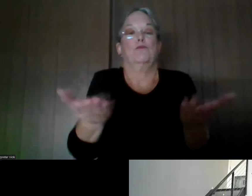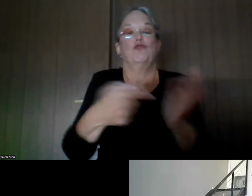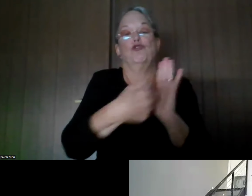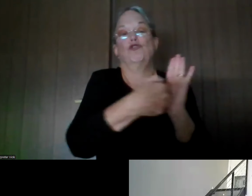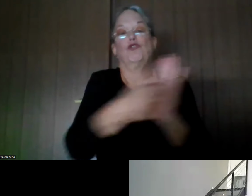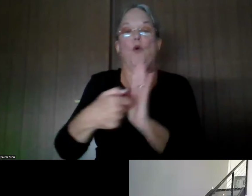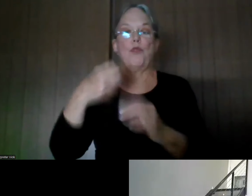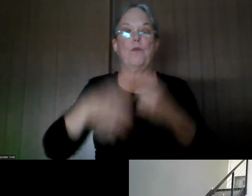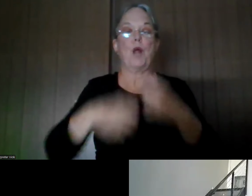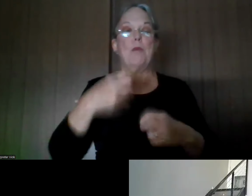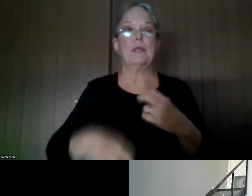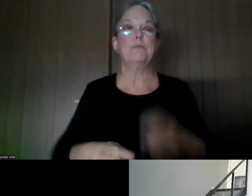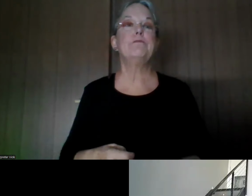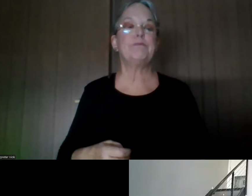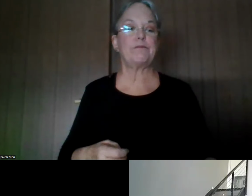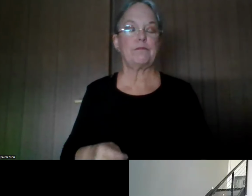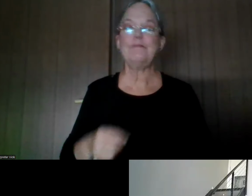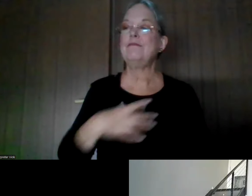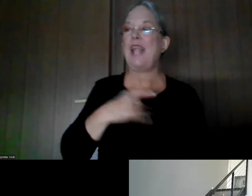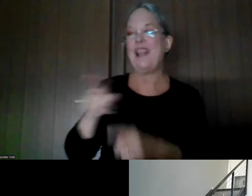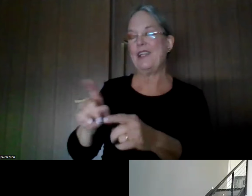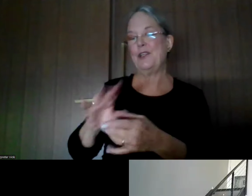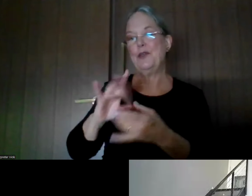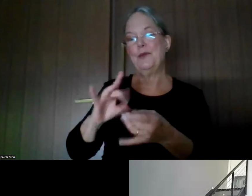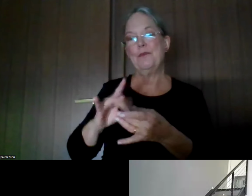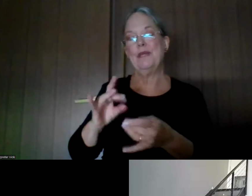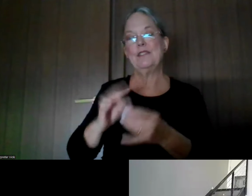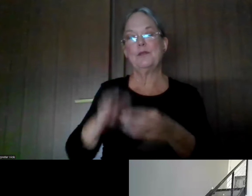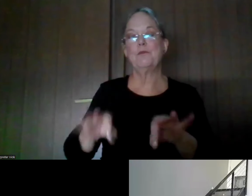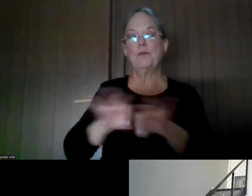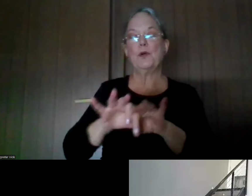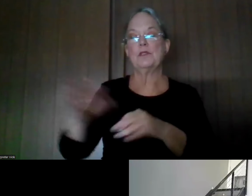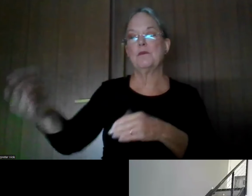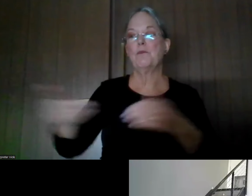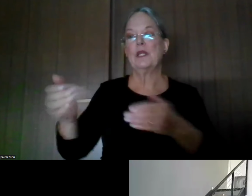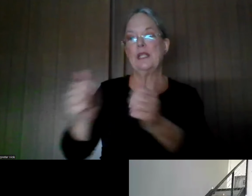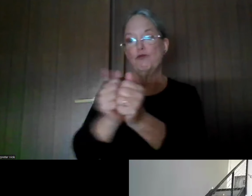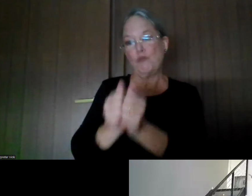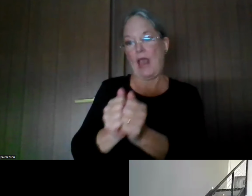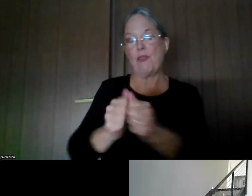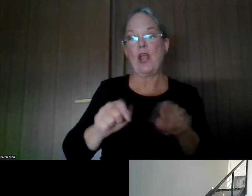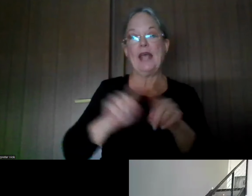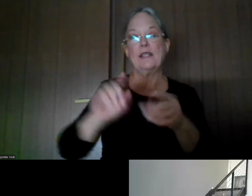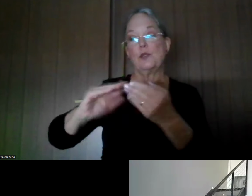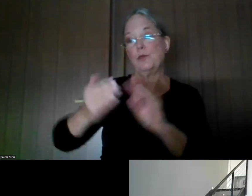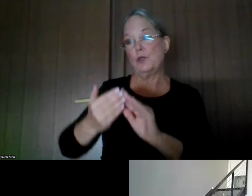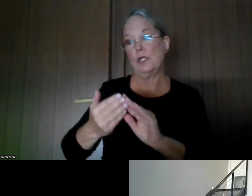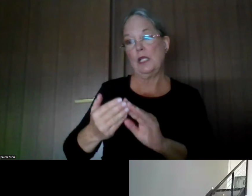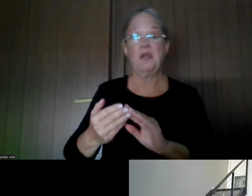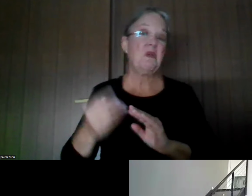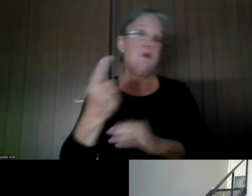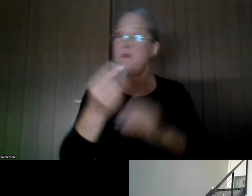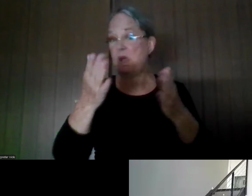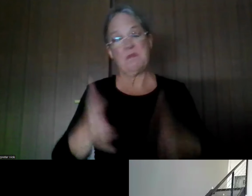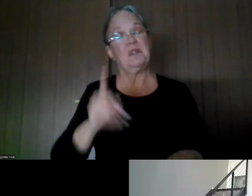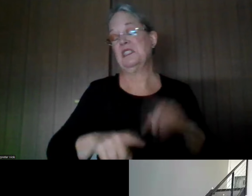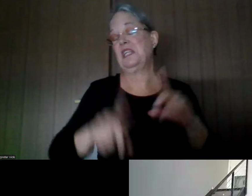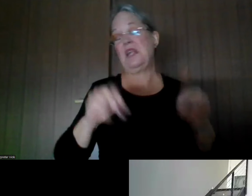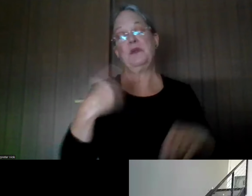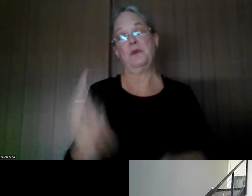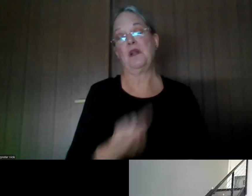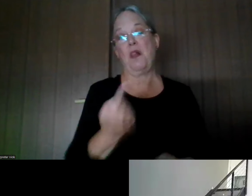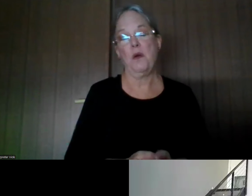And I love how you mentioned the importance of bringing it together as a community, because ultimately one person can't do it alone,